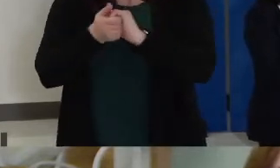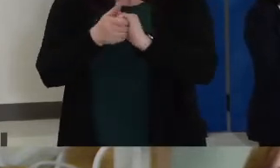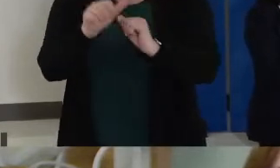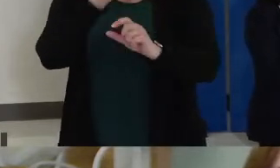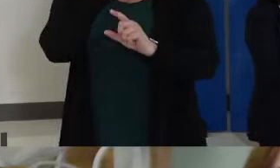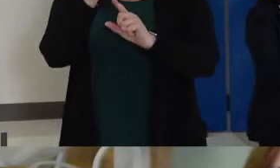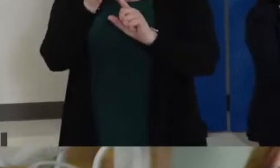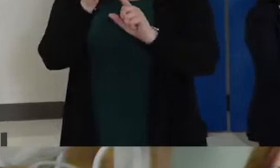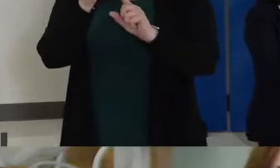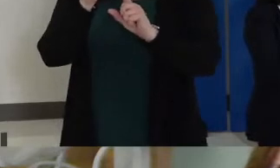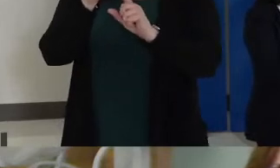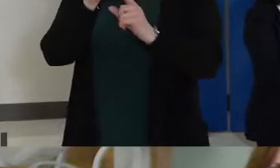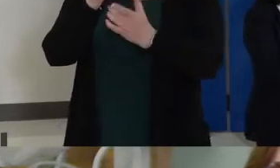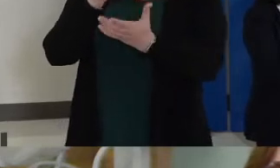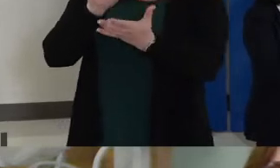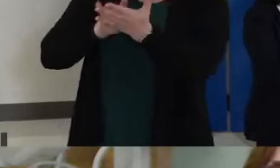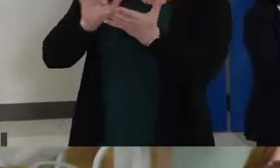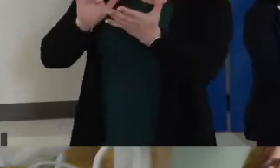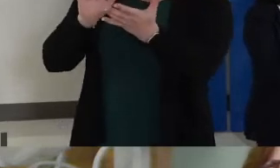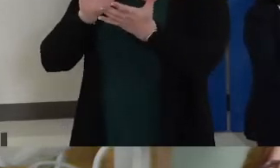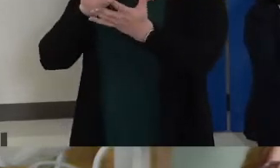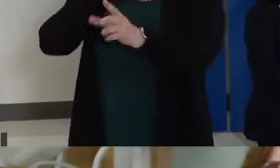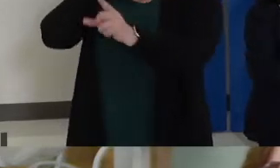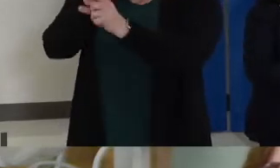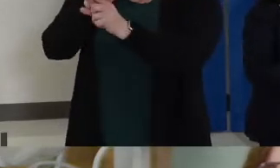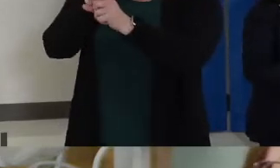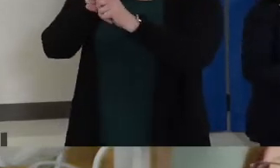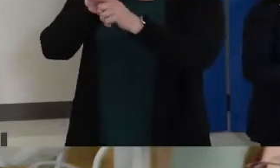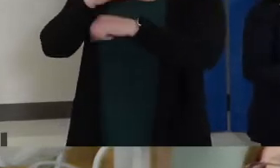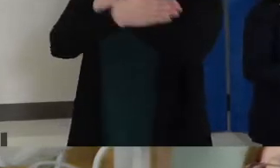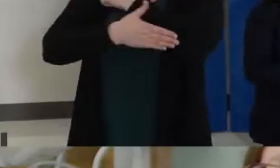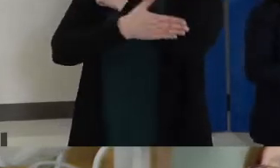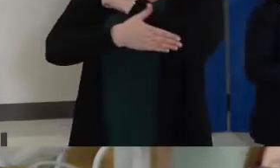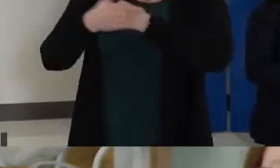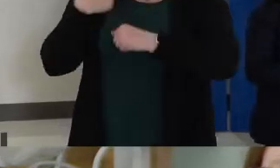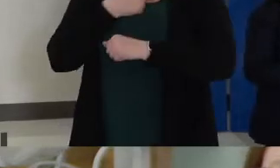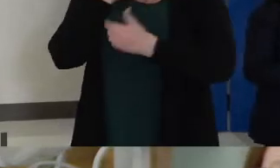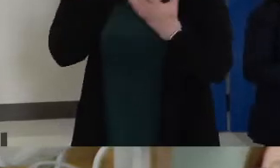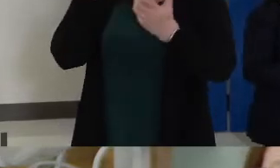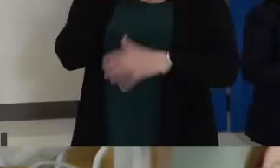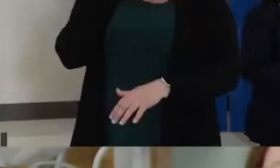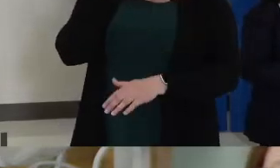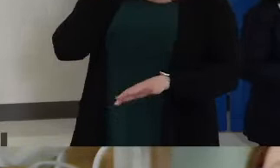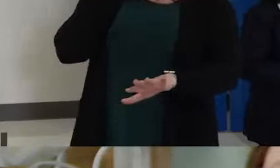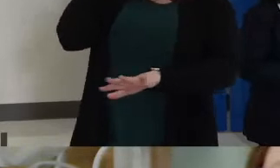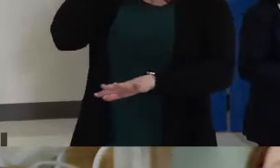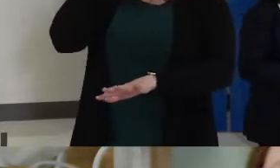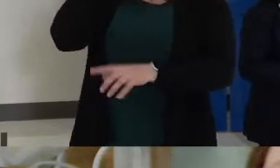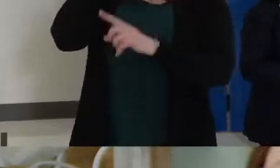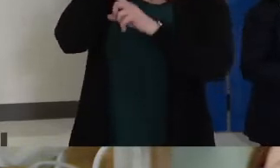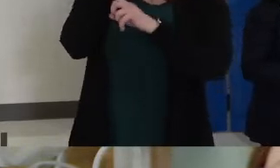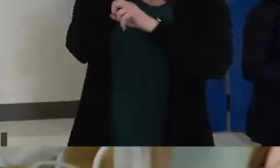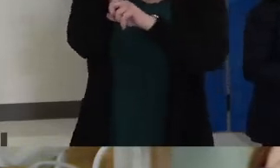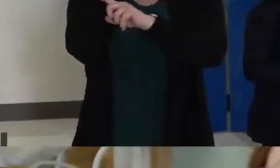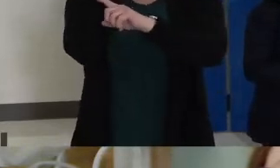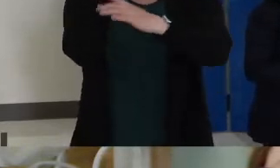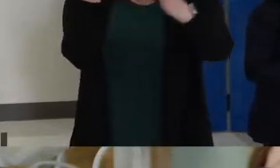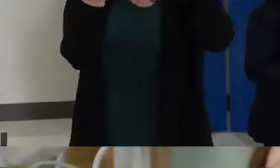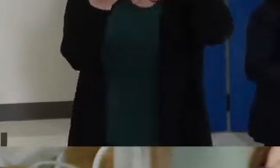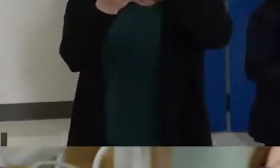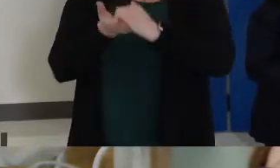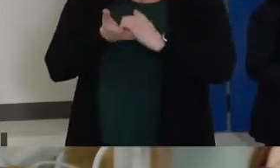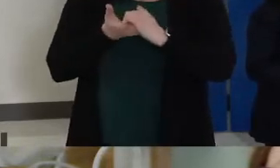on the counties. This is about an open hand, not a closed fist, about a partnership that needs to be established where we can all be